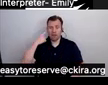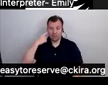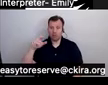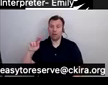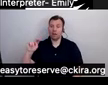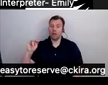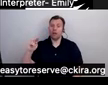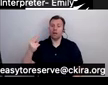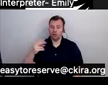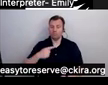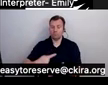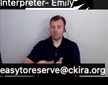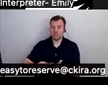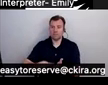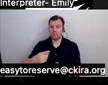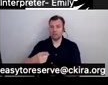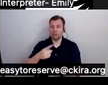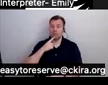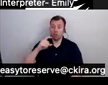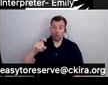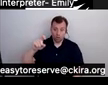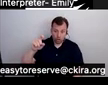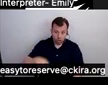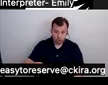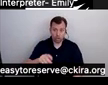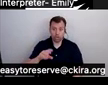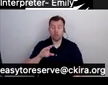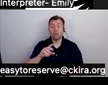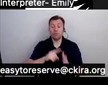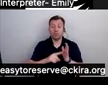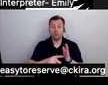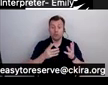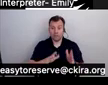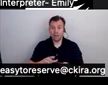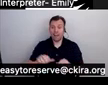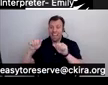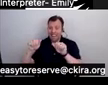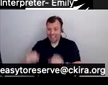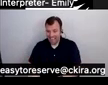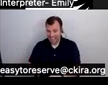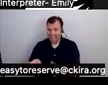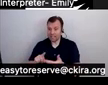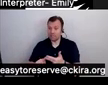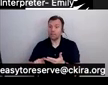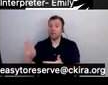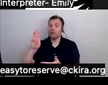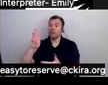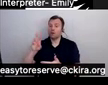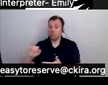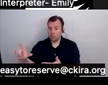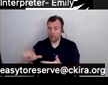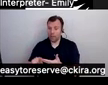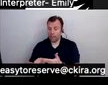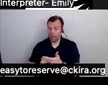the 3 things they talk about is, should the research be done? Can the research be done? And will it be done? So these